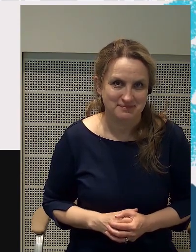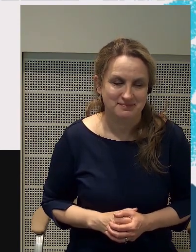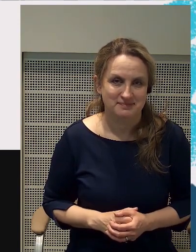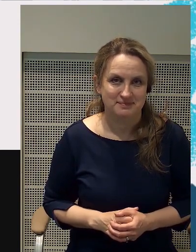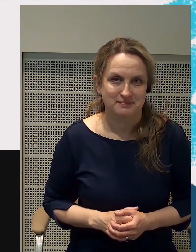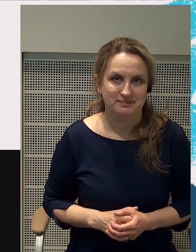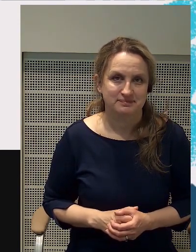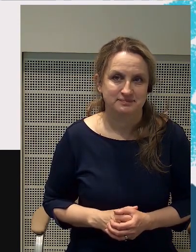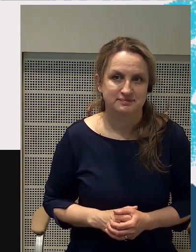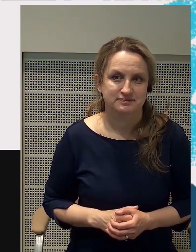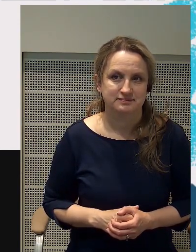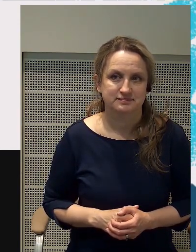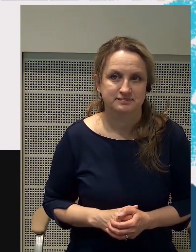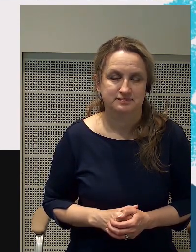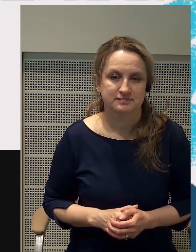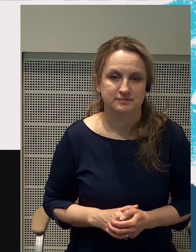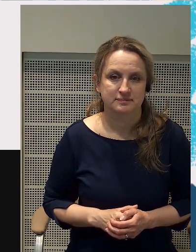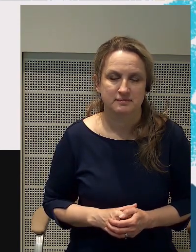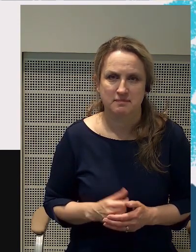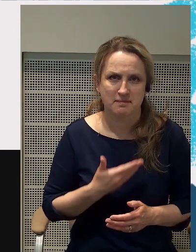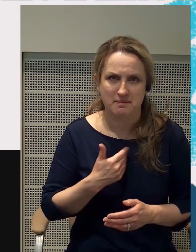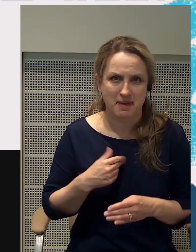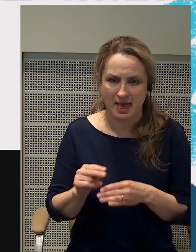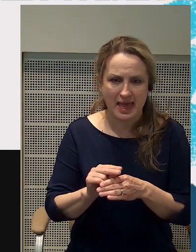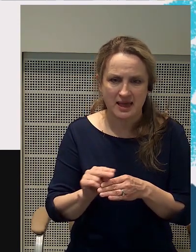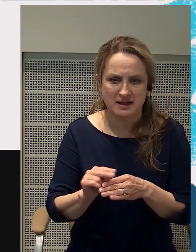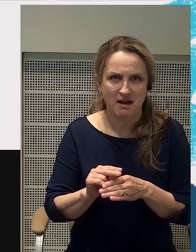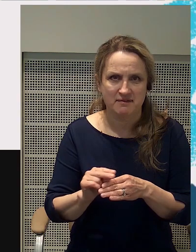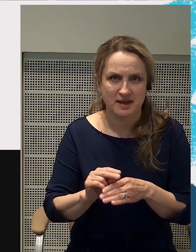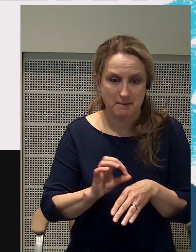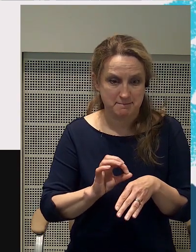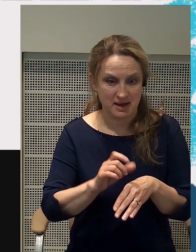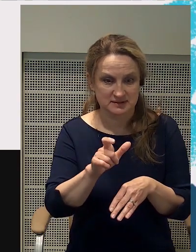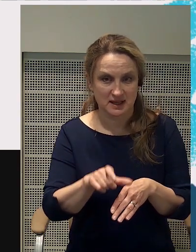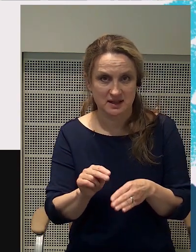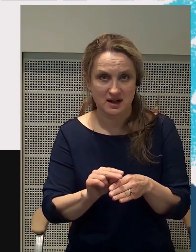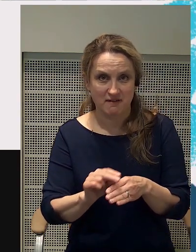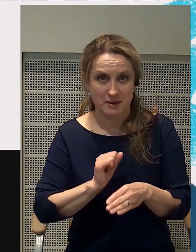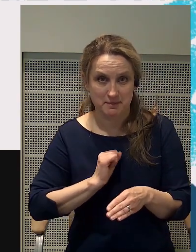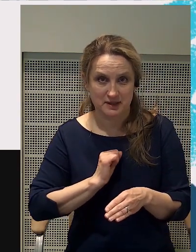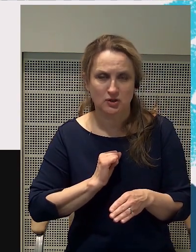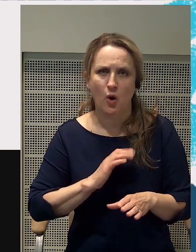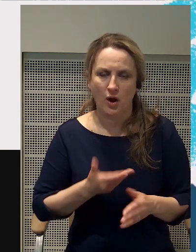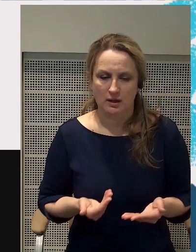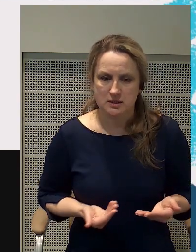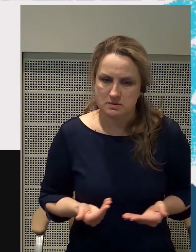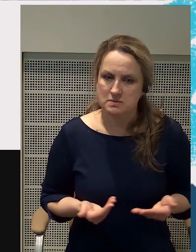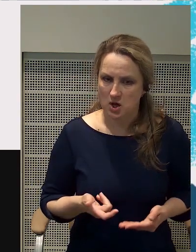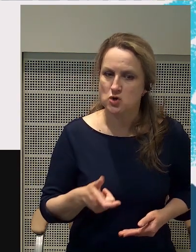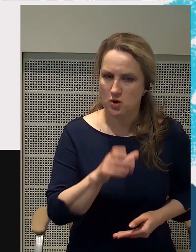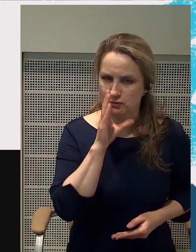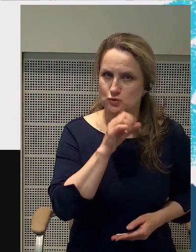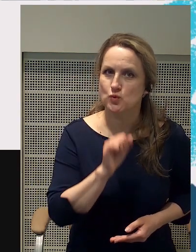amount of steps on a 6-minute walk test. We treat them to have their best possible quality of life. And any treatment